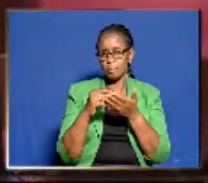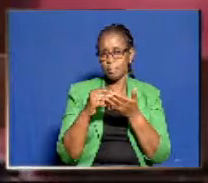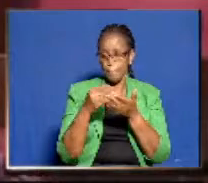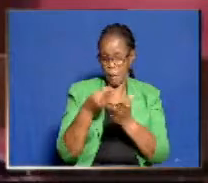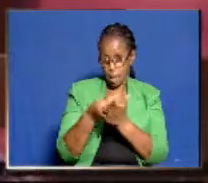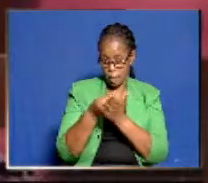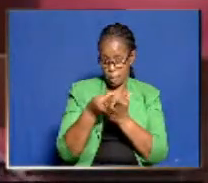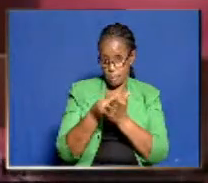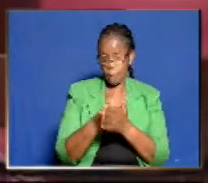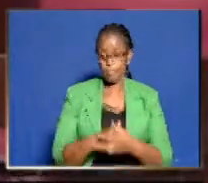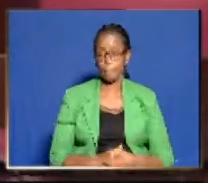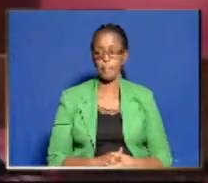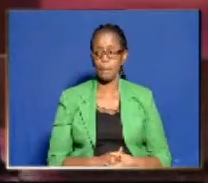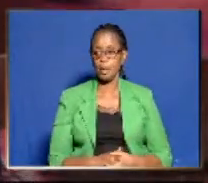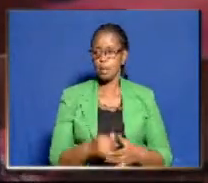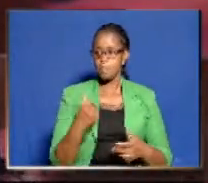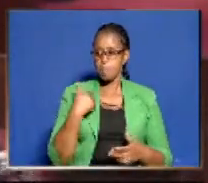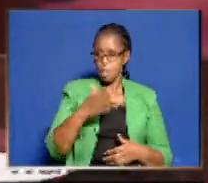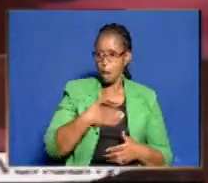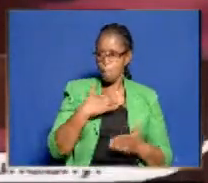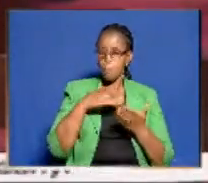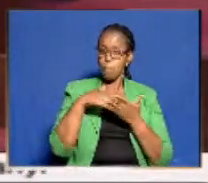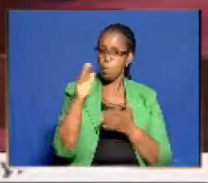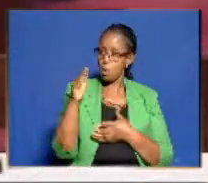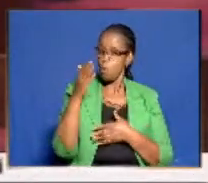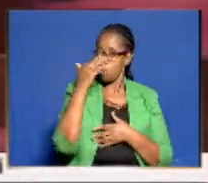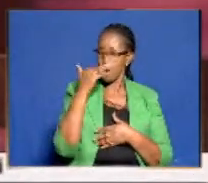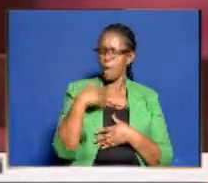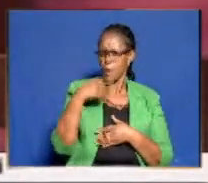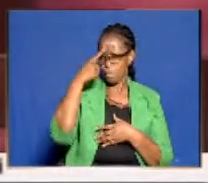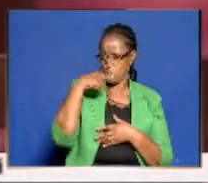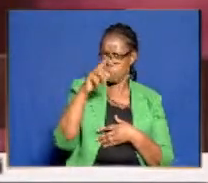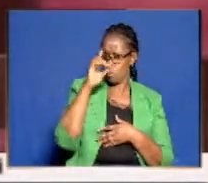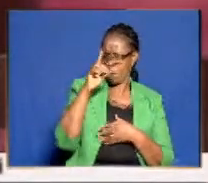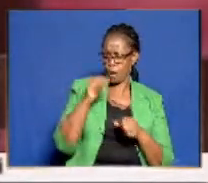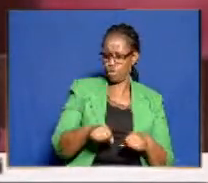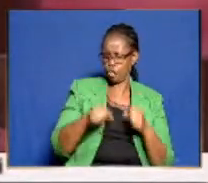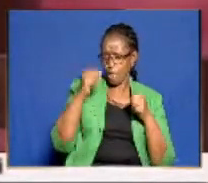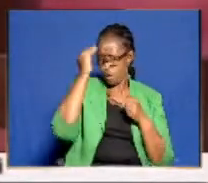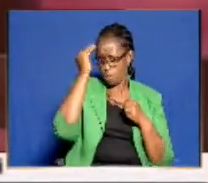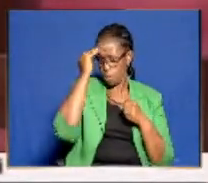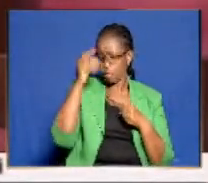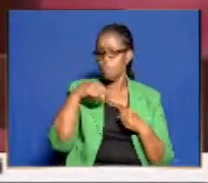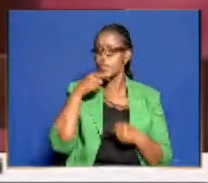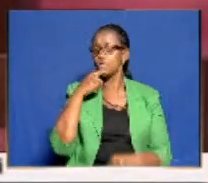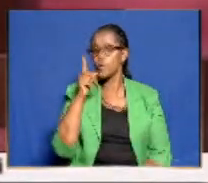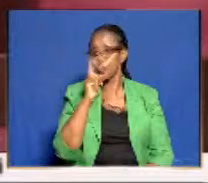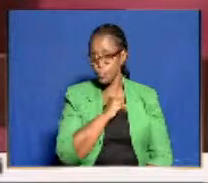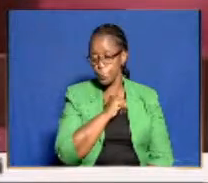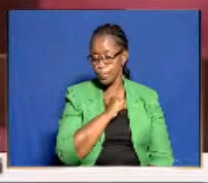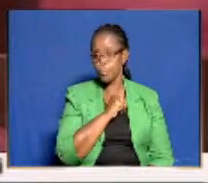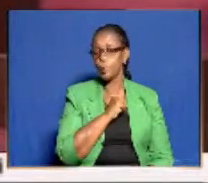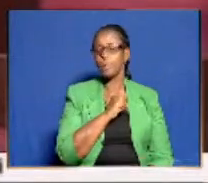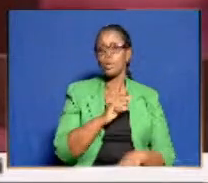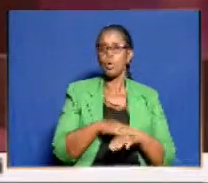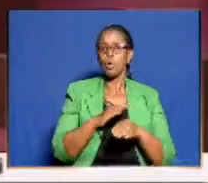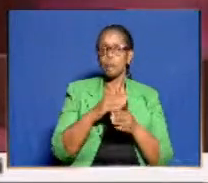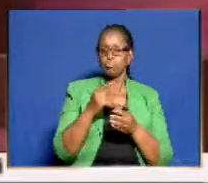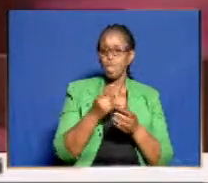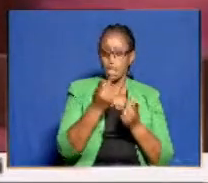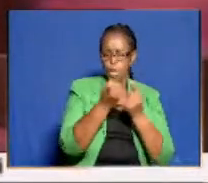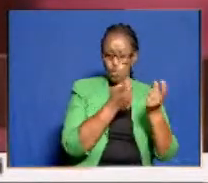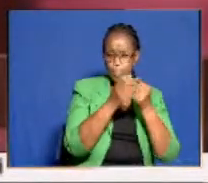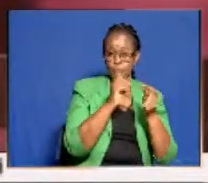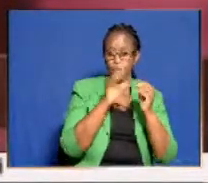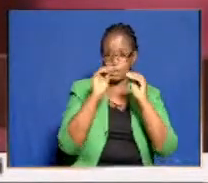I'm excited about a policy that has been mentioned by the Chair Education on recruitment of teachers. This